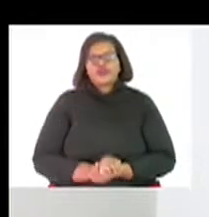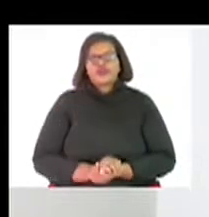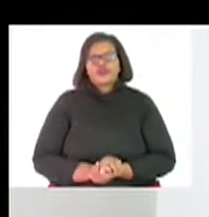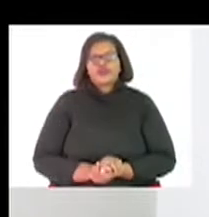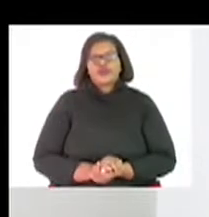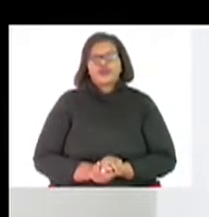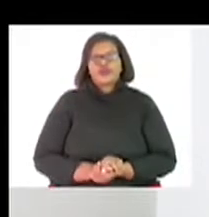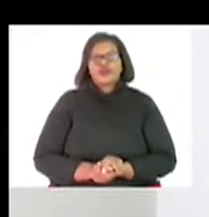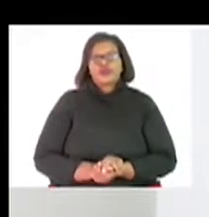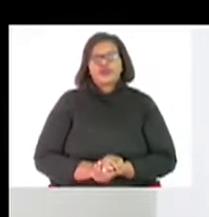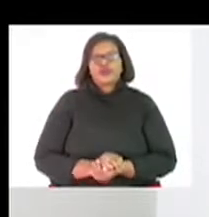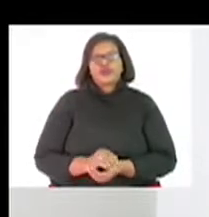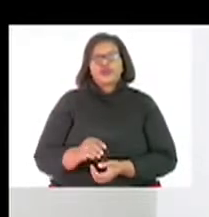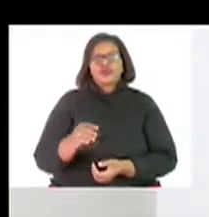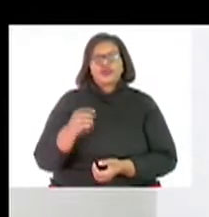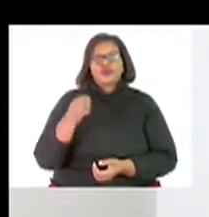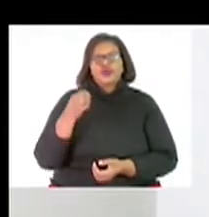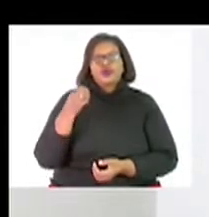32.